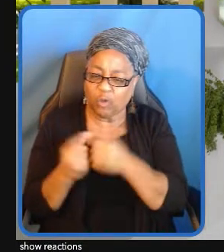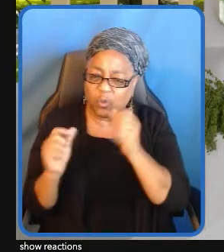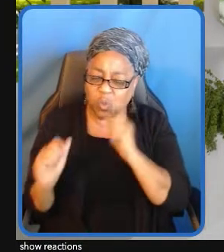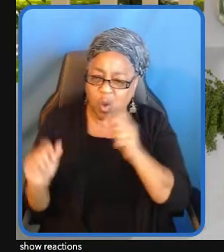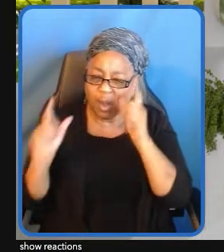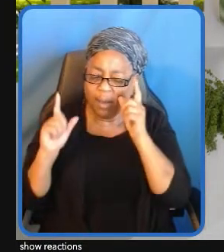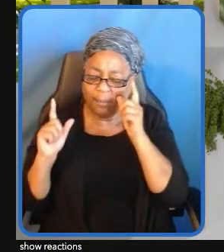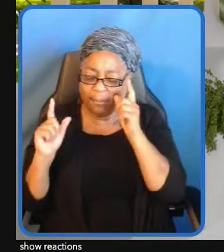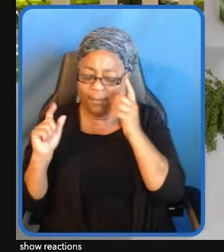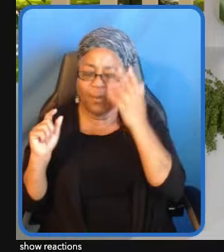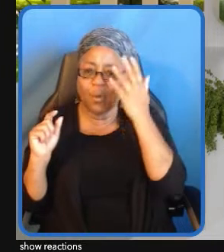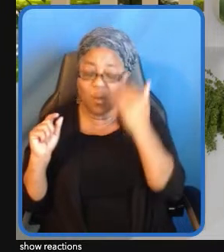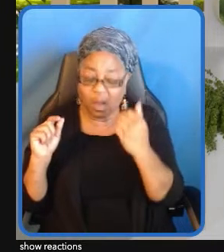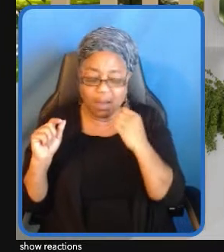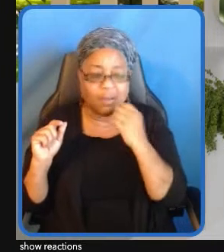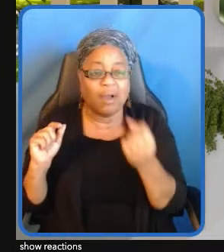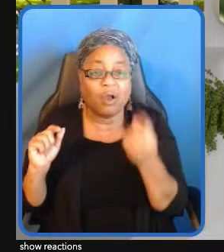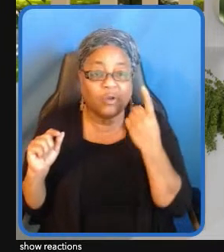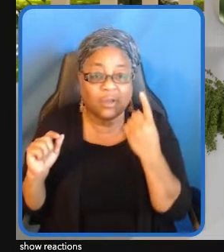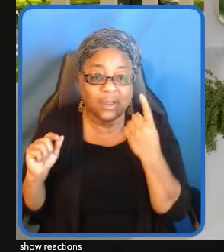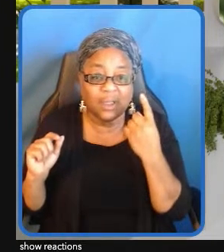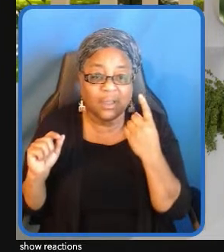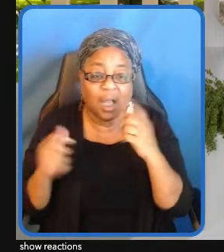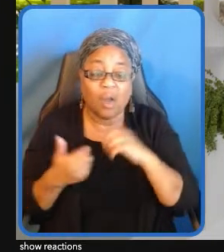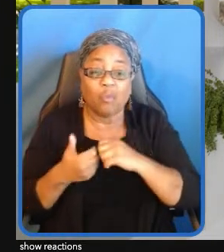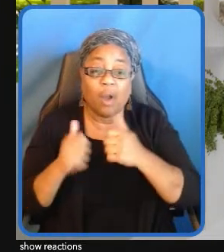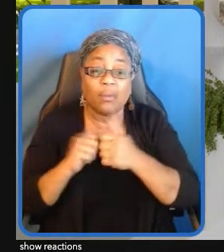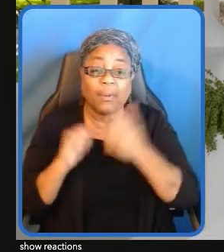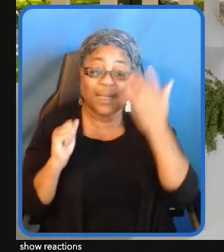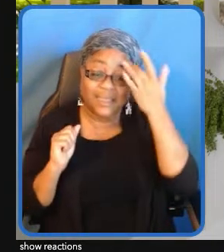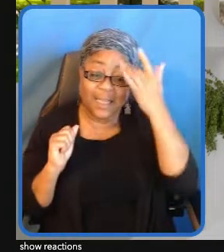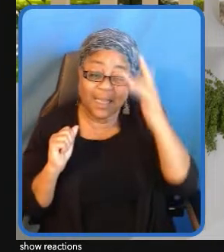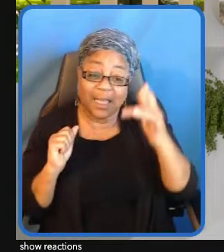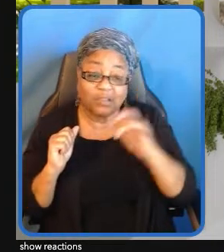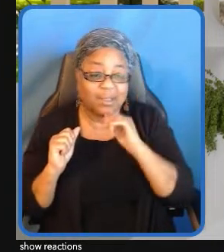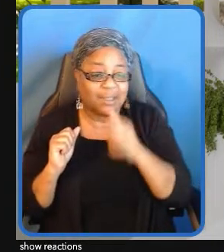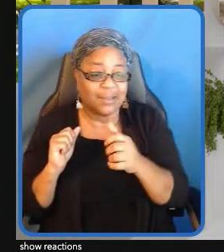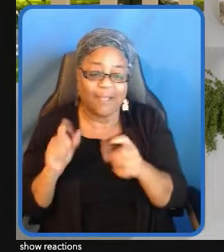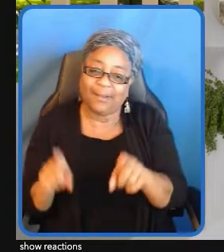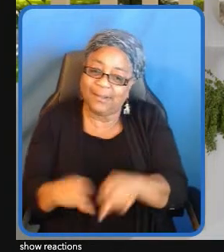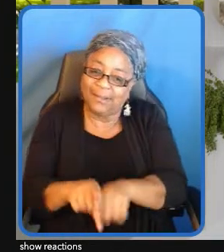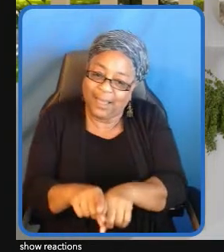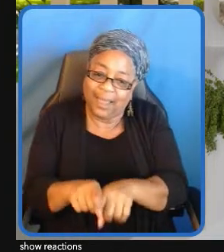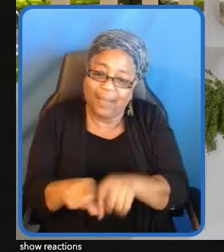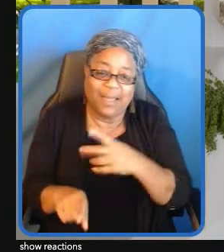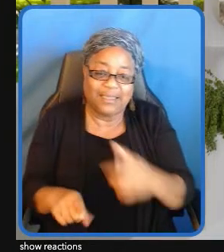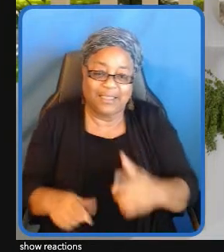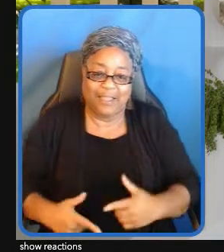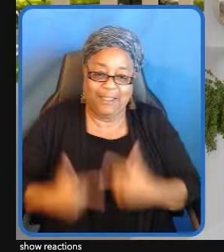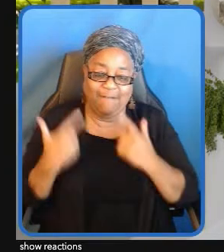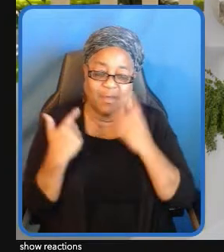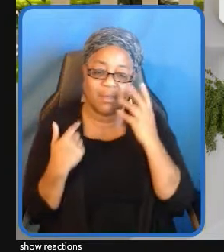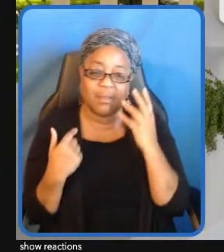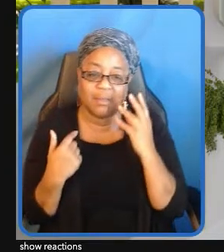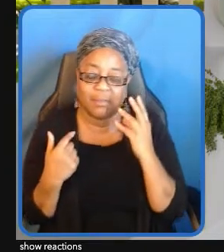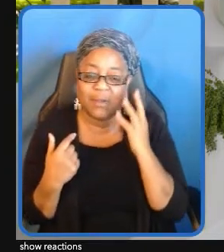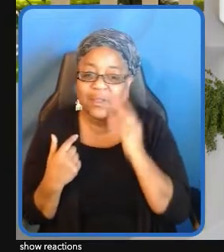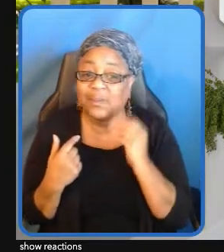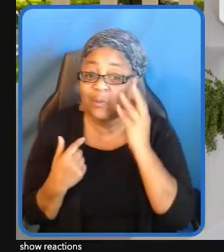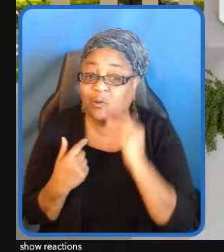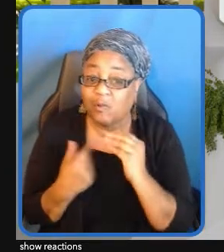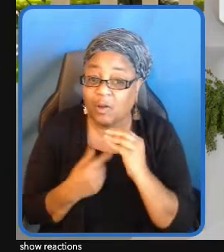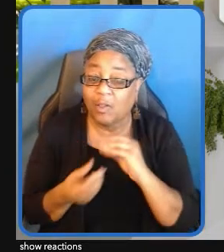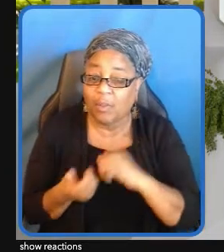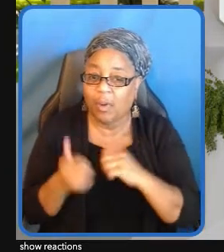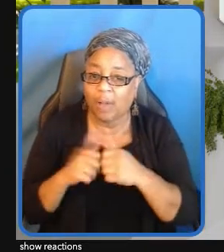that understanding a problem intellectually is not the same as living it. But when you glimpse what that